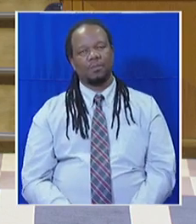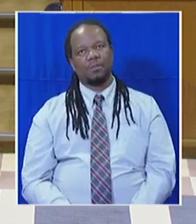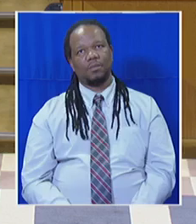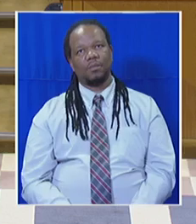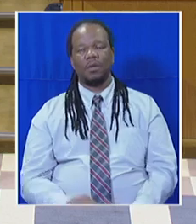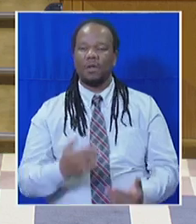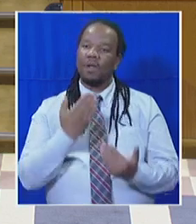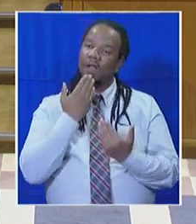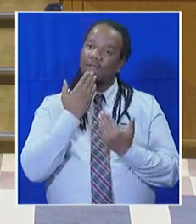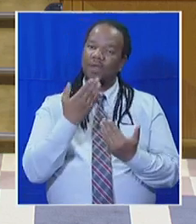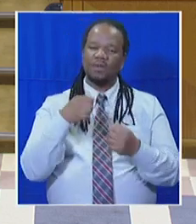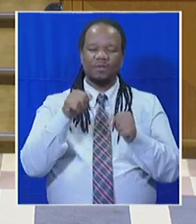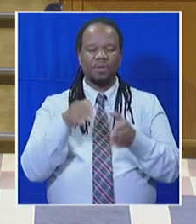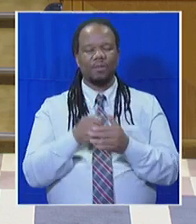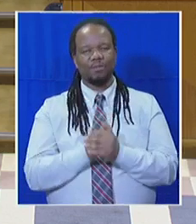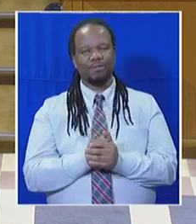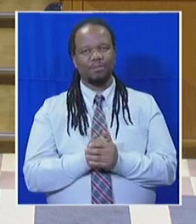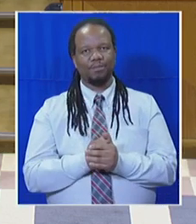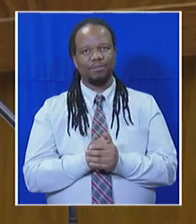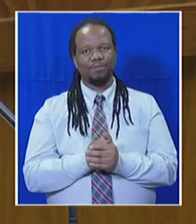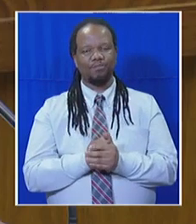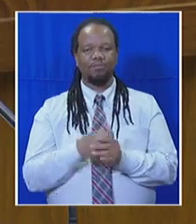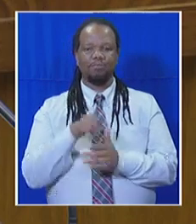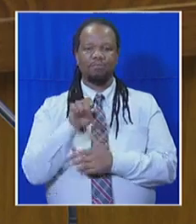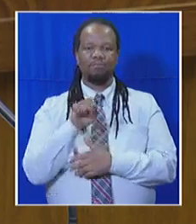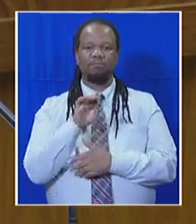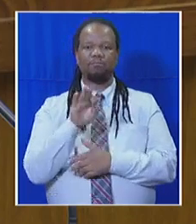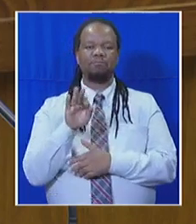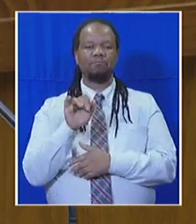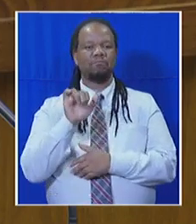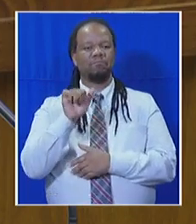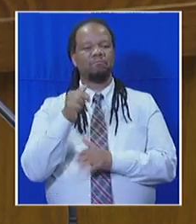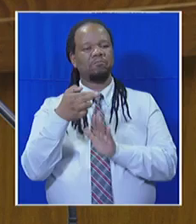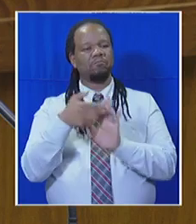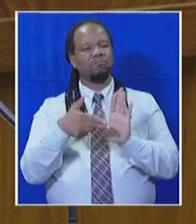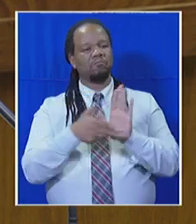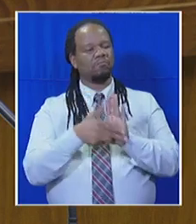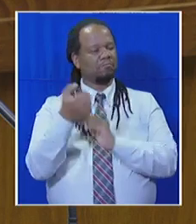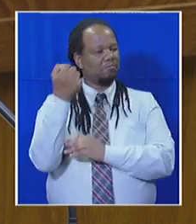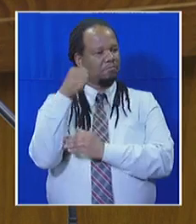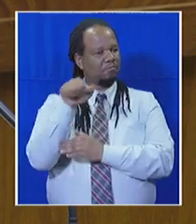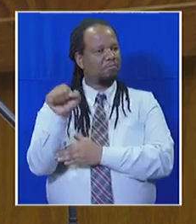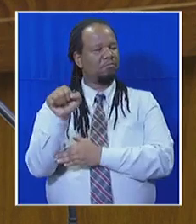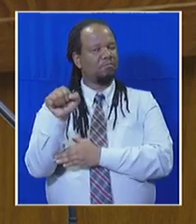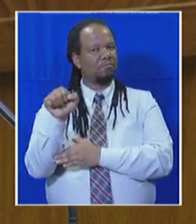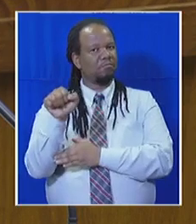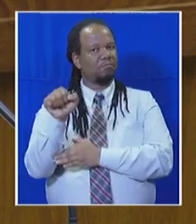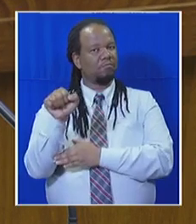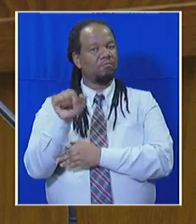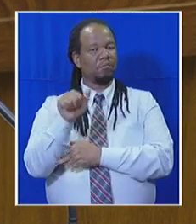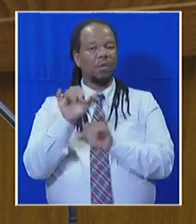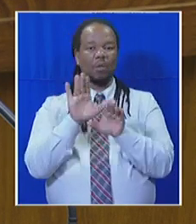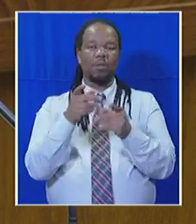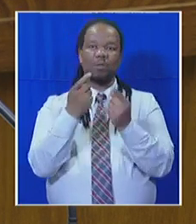Thank you, House Chair. The EFF rejects the adoption of the report by the Standing Committee on Finance.